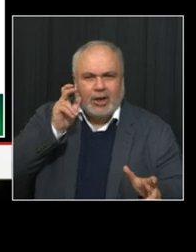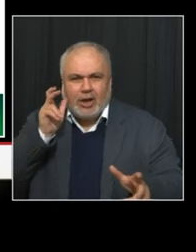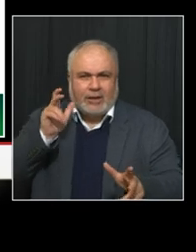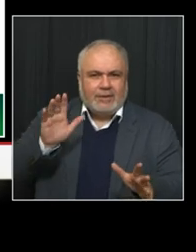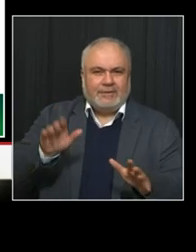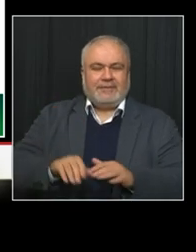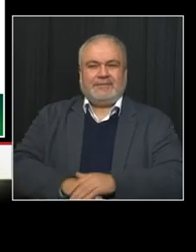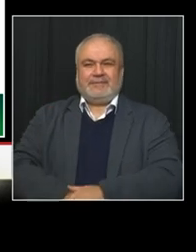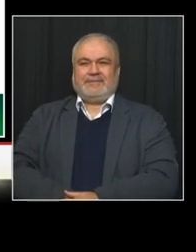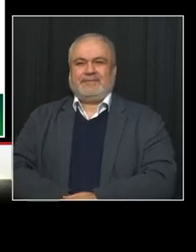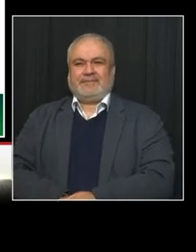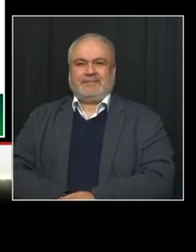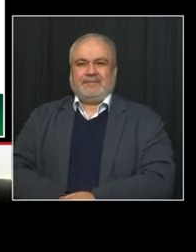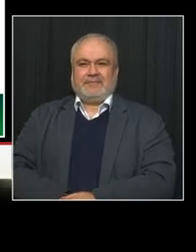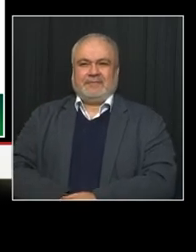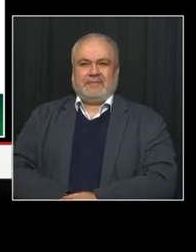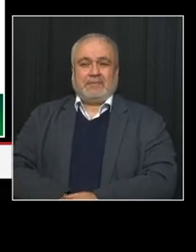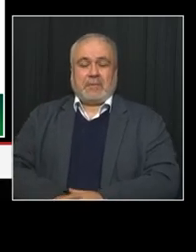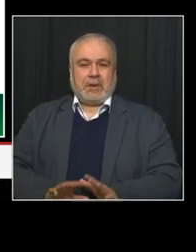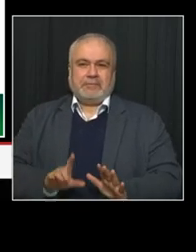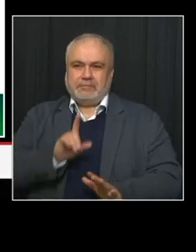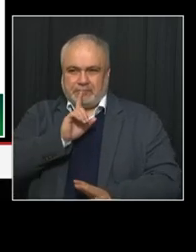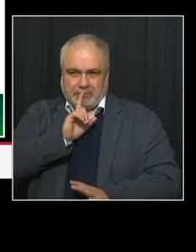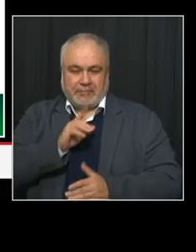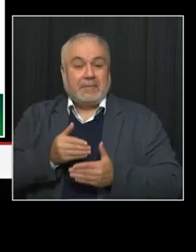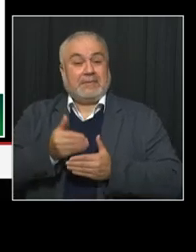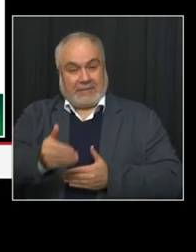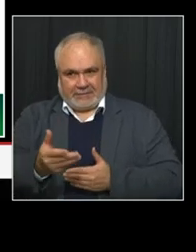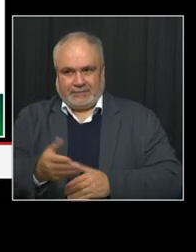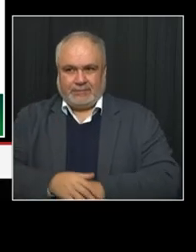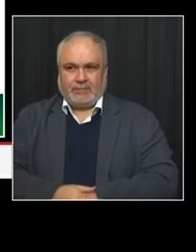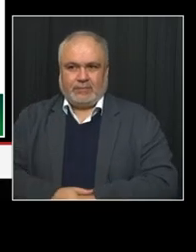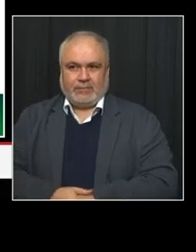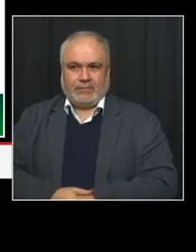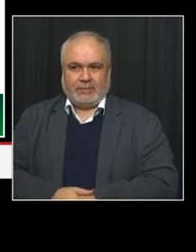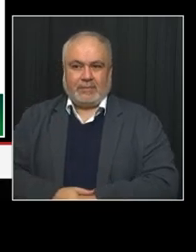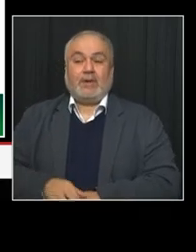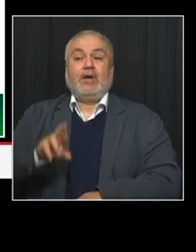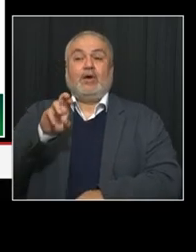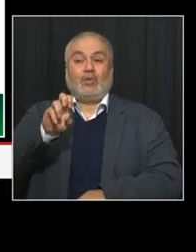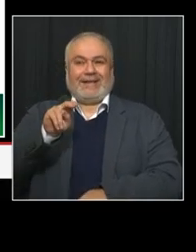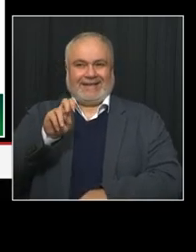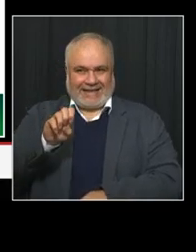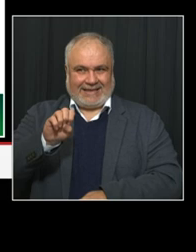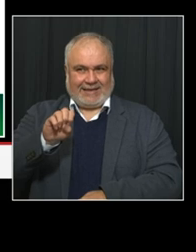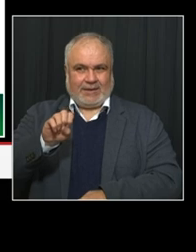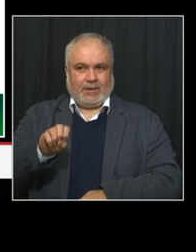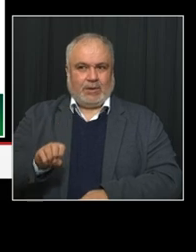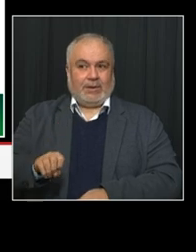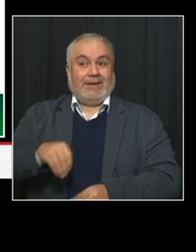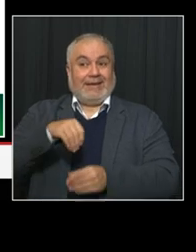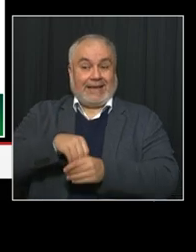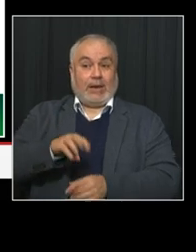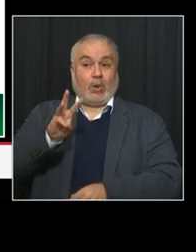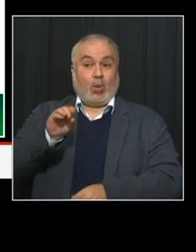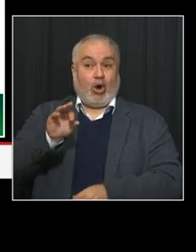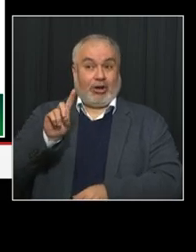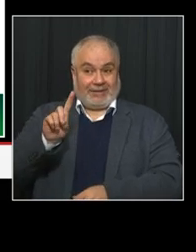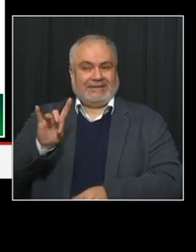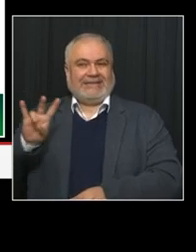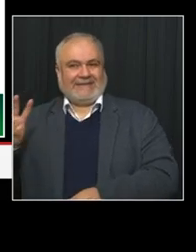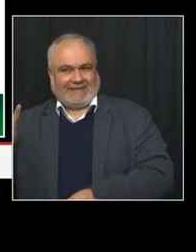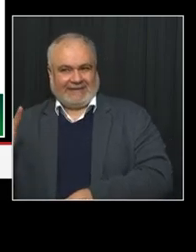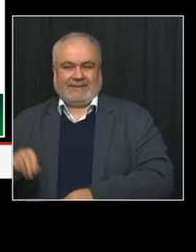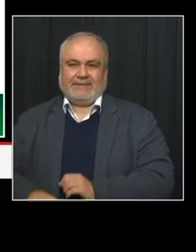All right, we're going to move on. We're going to go to Renee in Ward 7. Renee, go ahead. We can hear you.